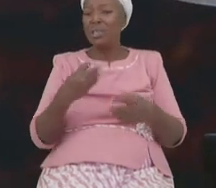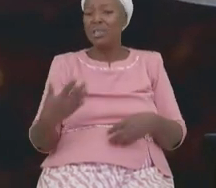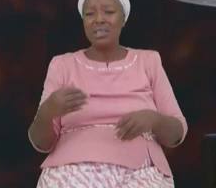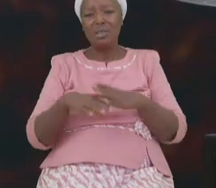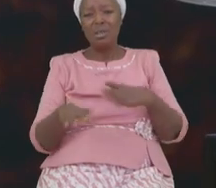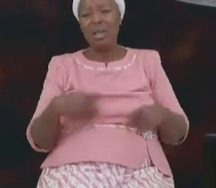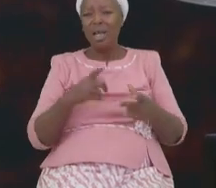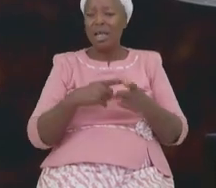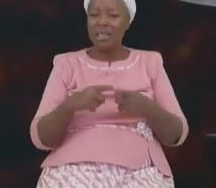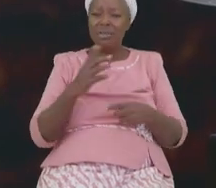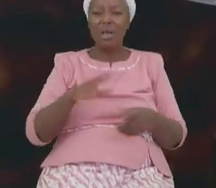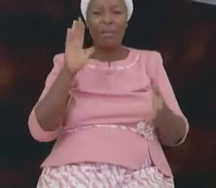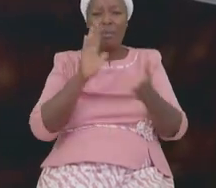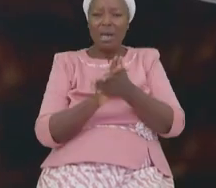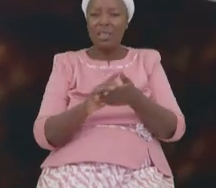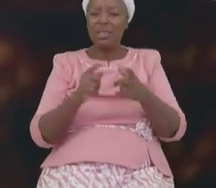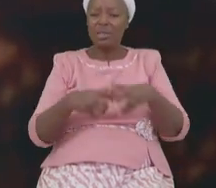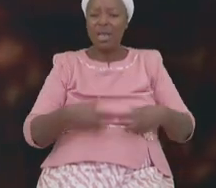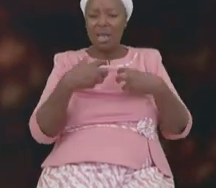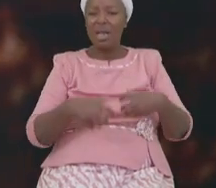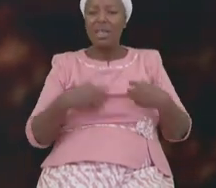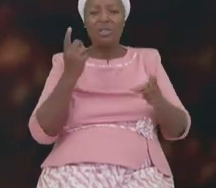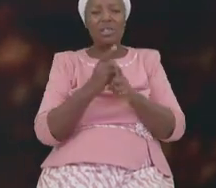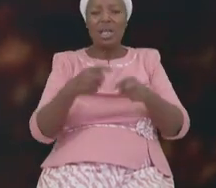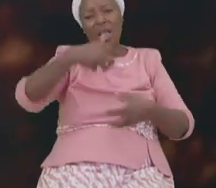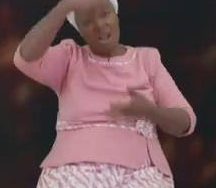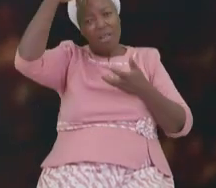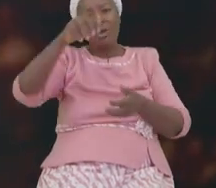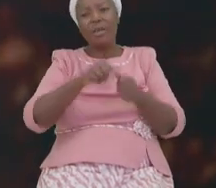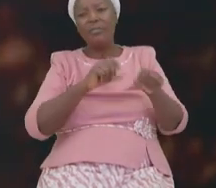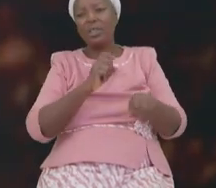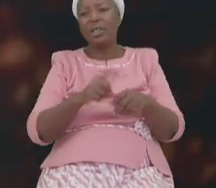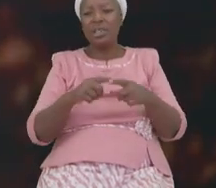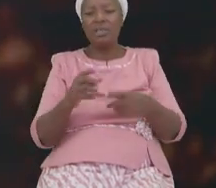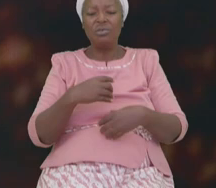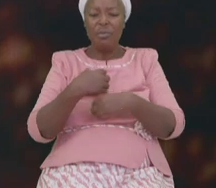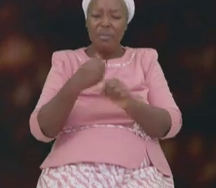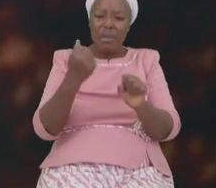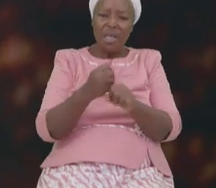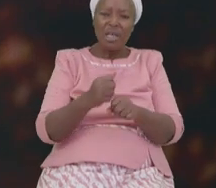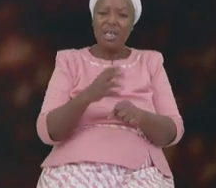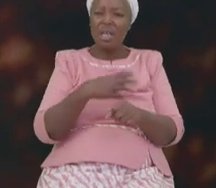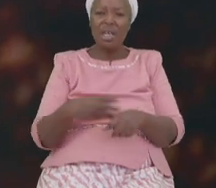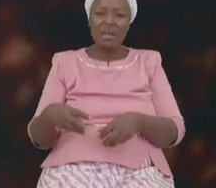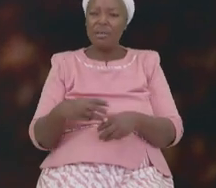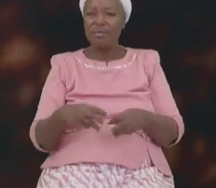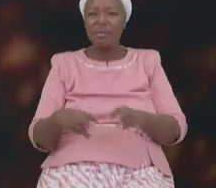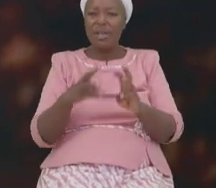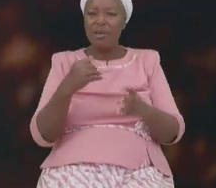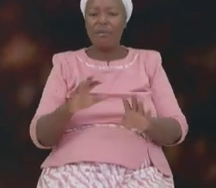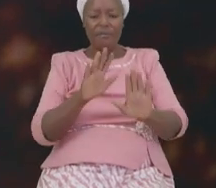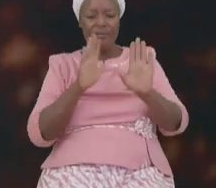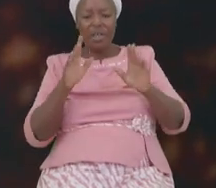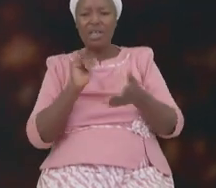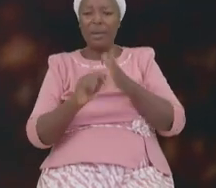know, angry, like a lion every time, you create an atmosphere of fear that the people